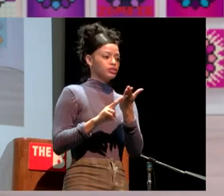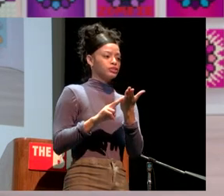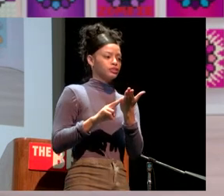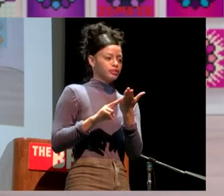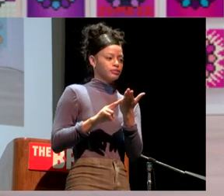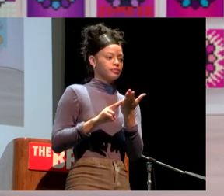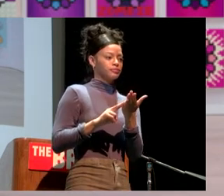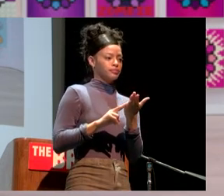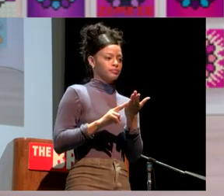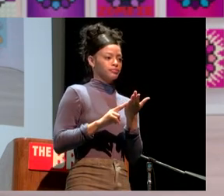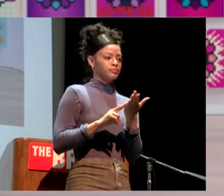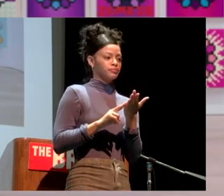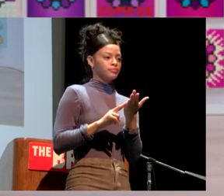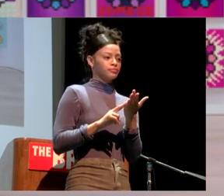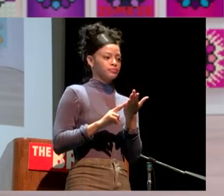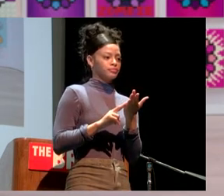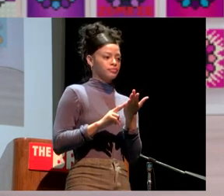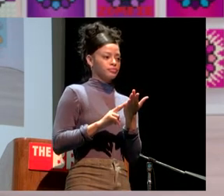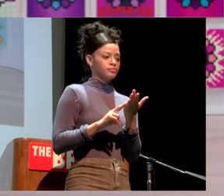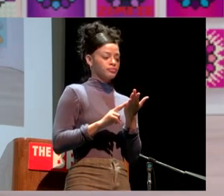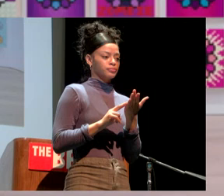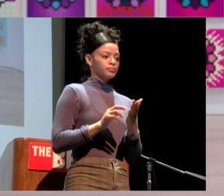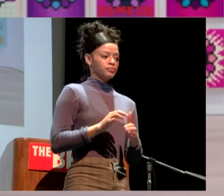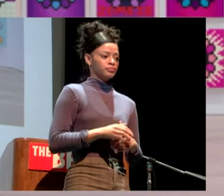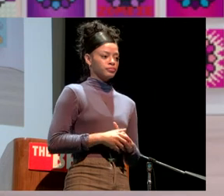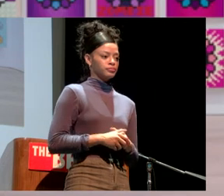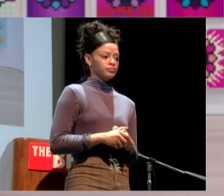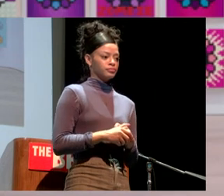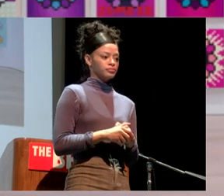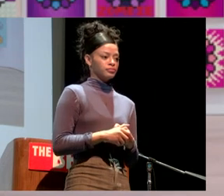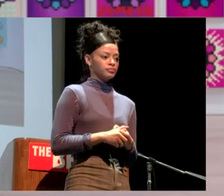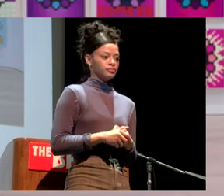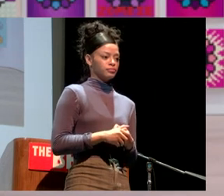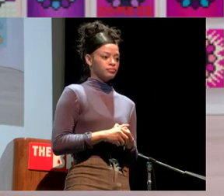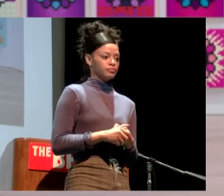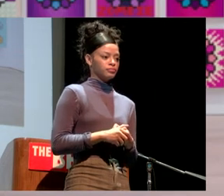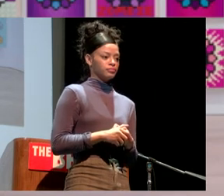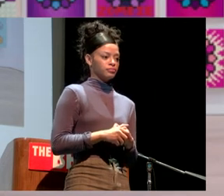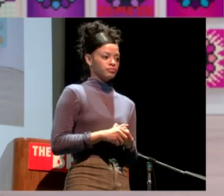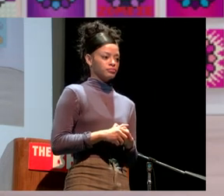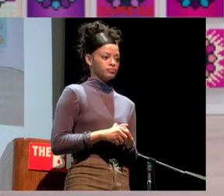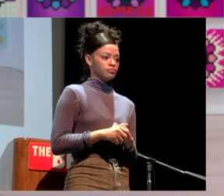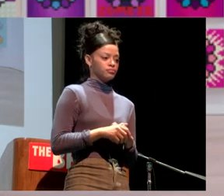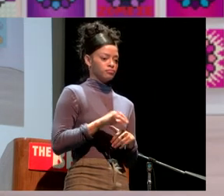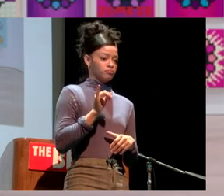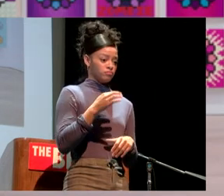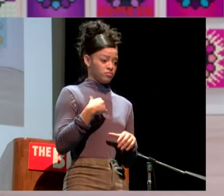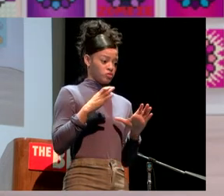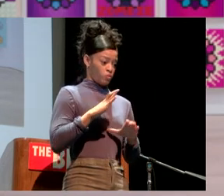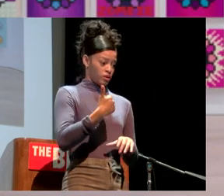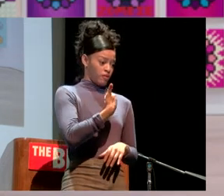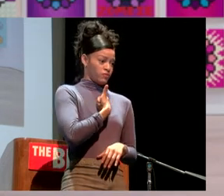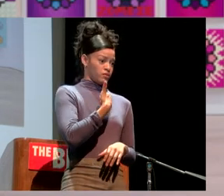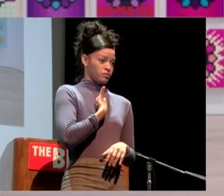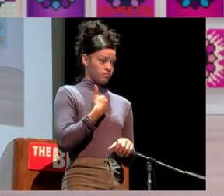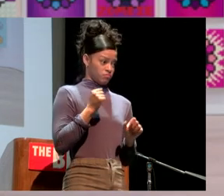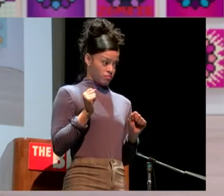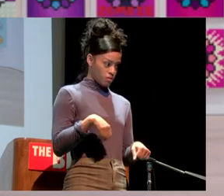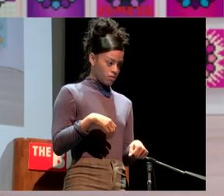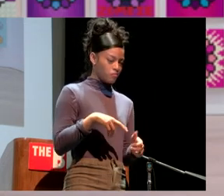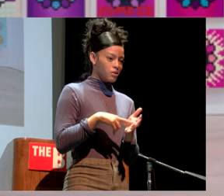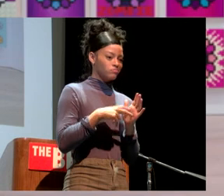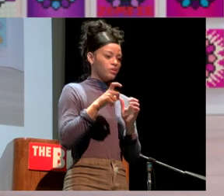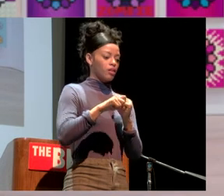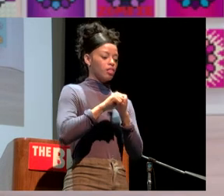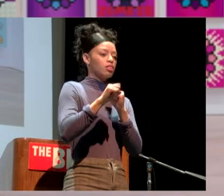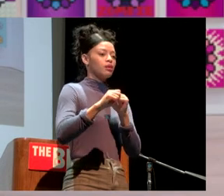it's going to be 6 more months. And then I didn't understand, you know, why that would be. And then someone else said, oh, let's then, while we will